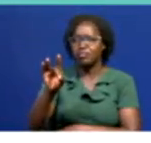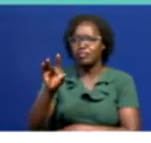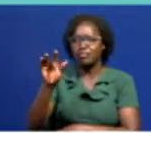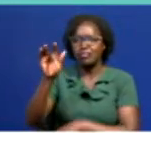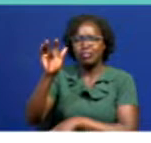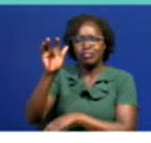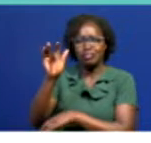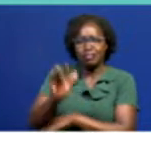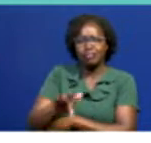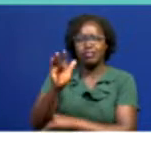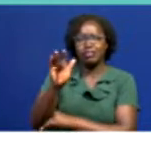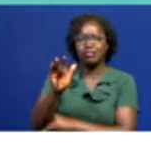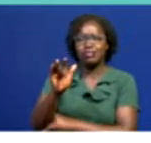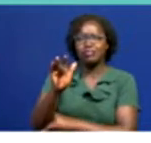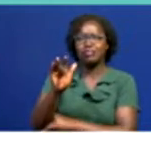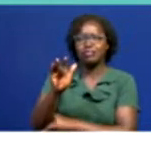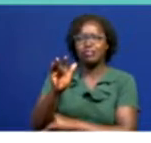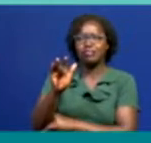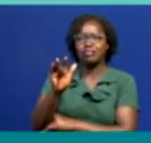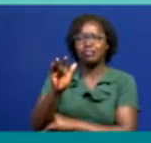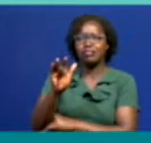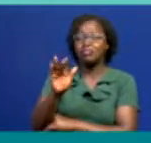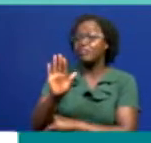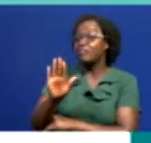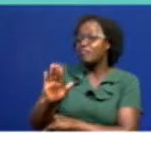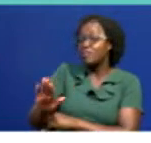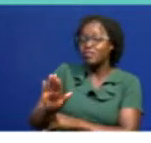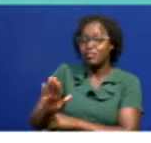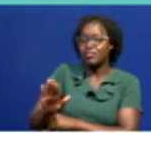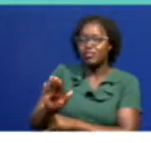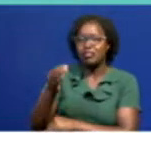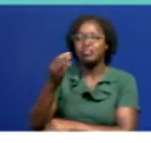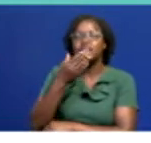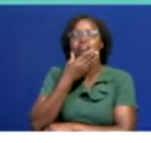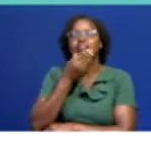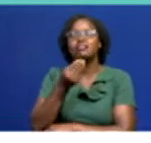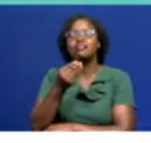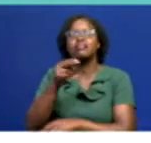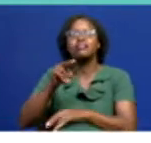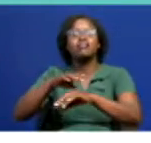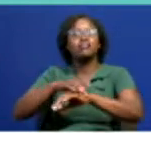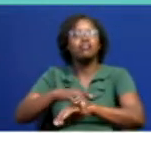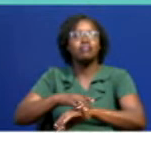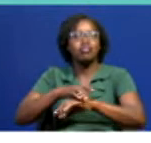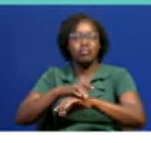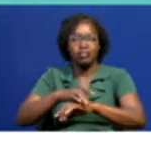early, the earliest remains of man on Earth.